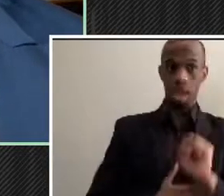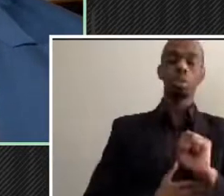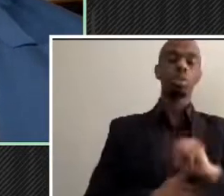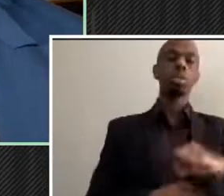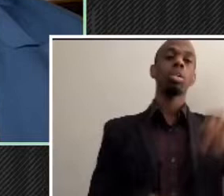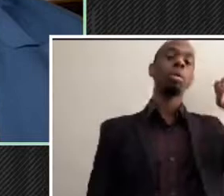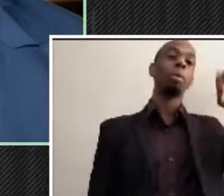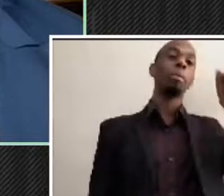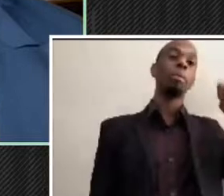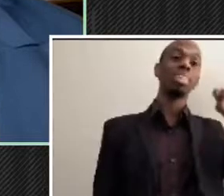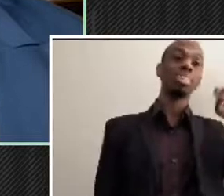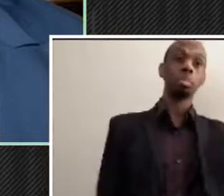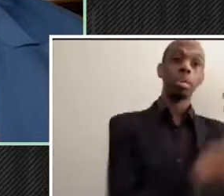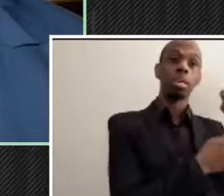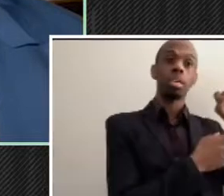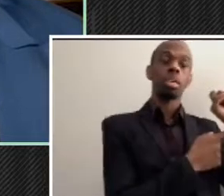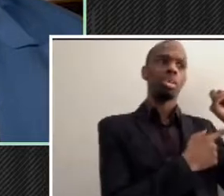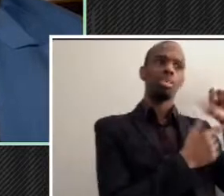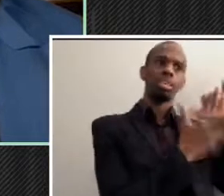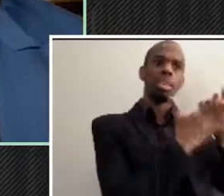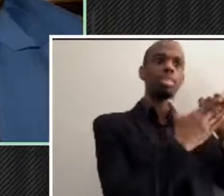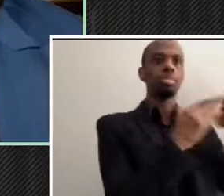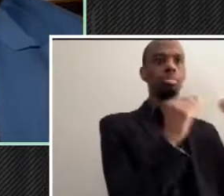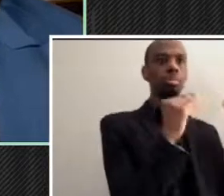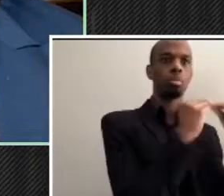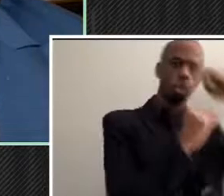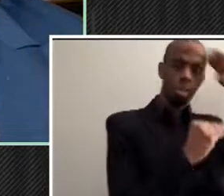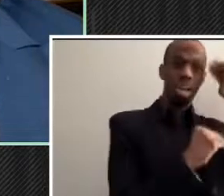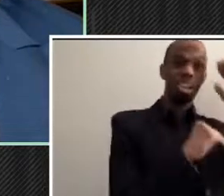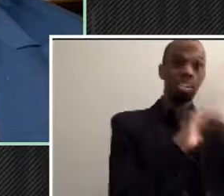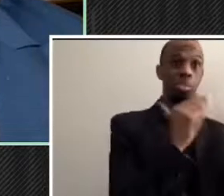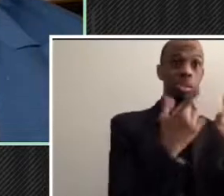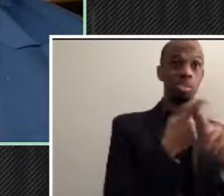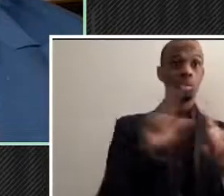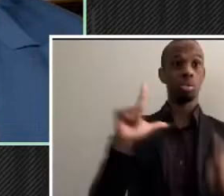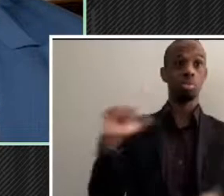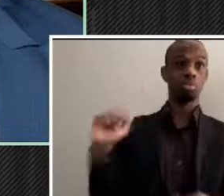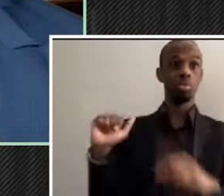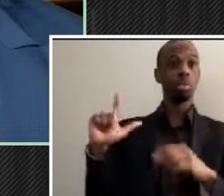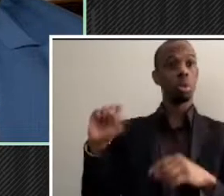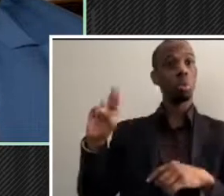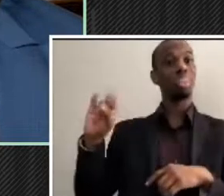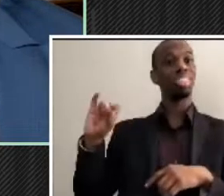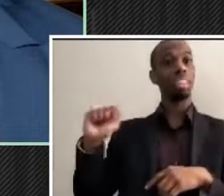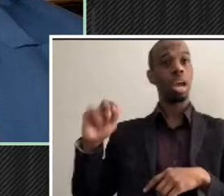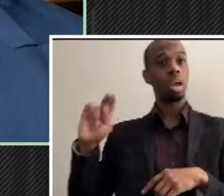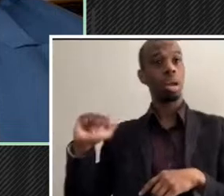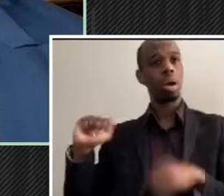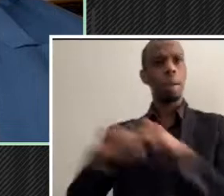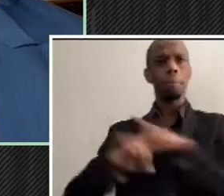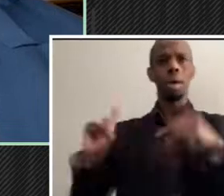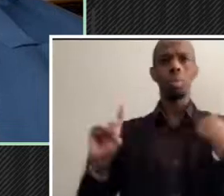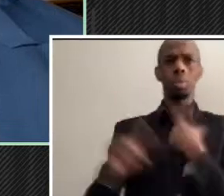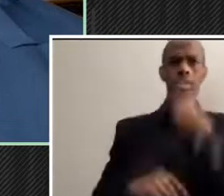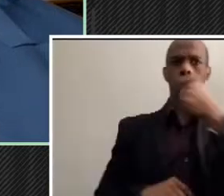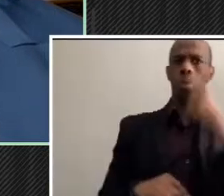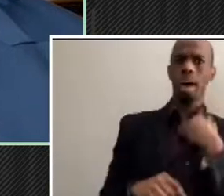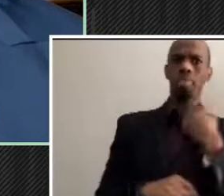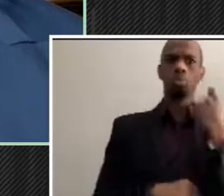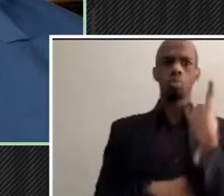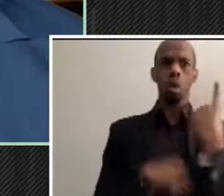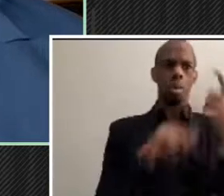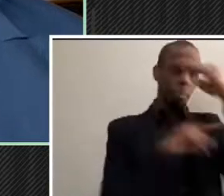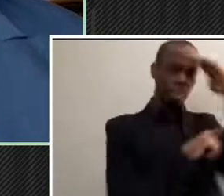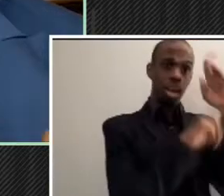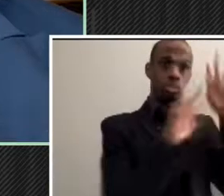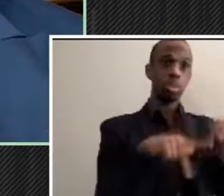state that's Blacker than Louisiana. But we don't have a single Black person elected statewide. When we talk about how have I leveraged this platform,